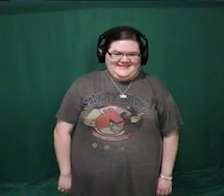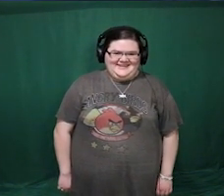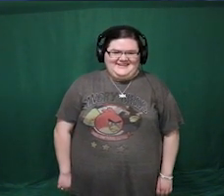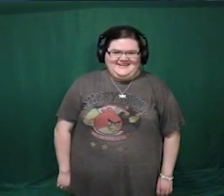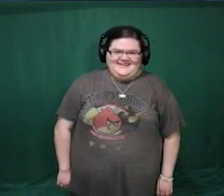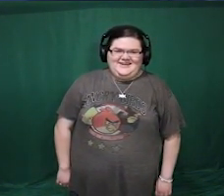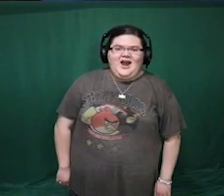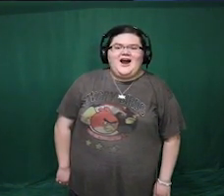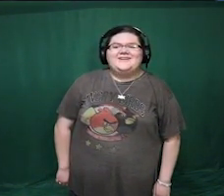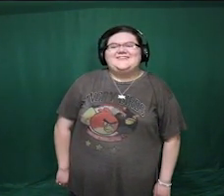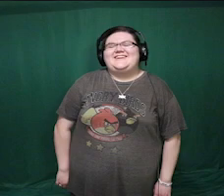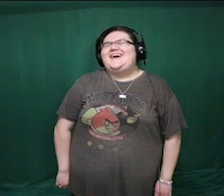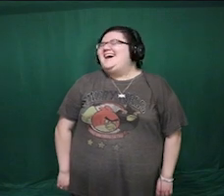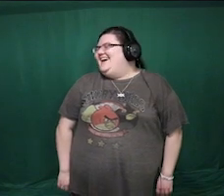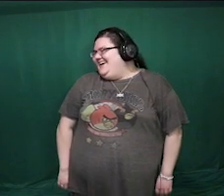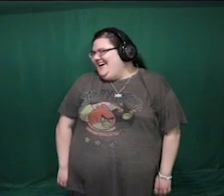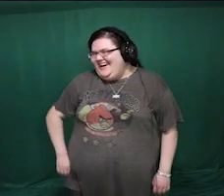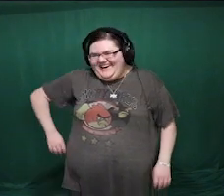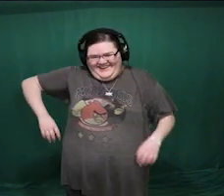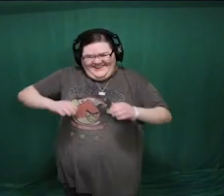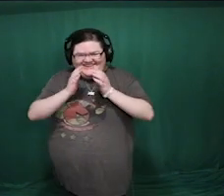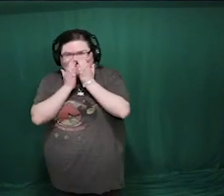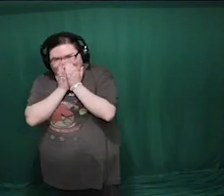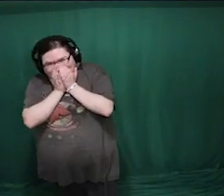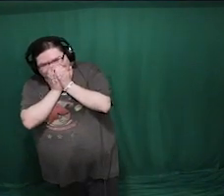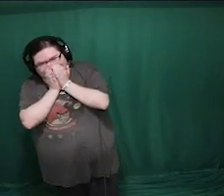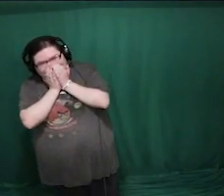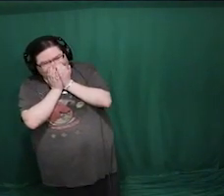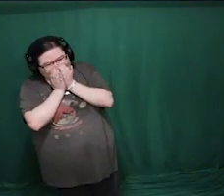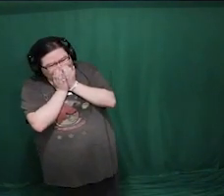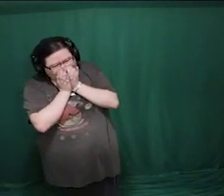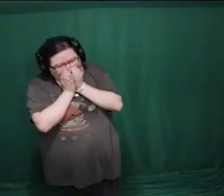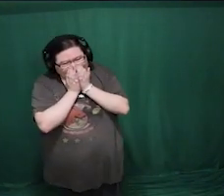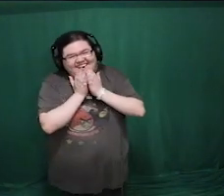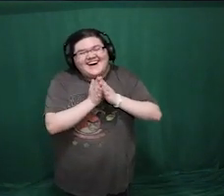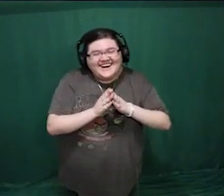Mini loiner. Hey, yo, come on.